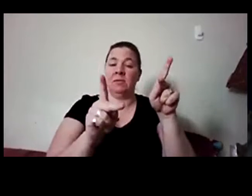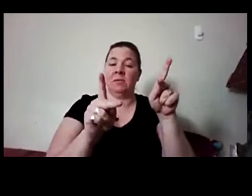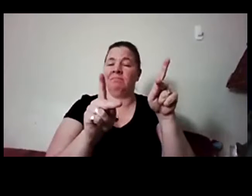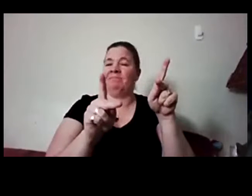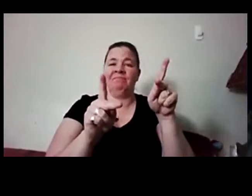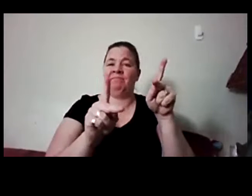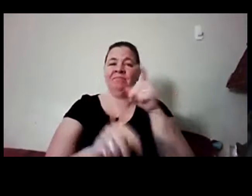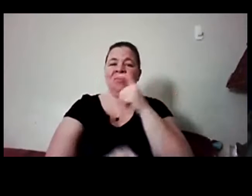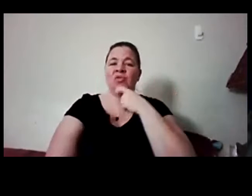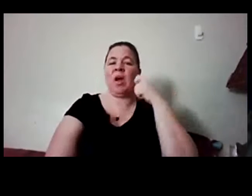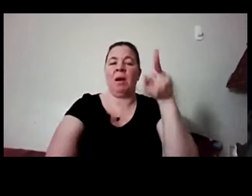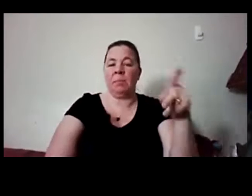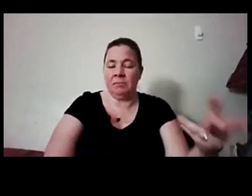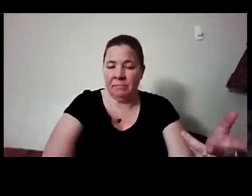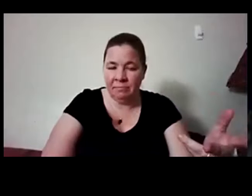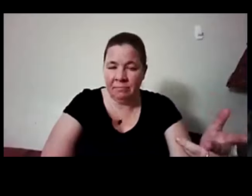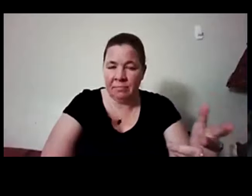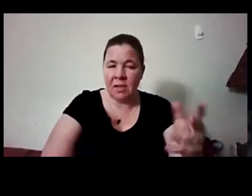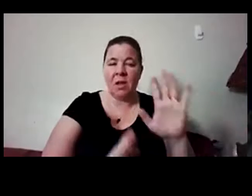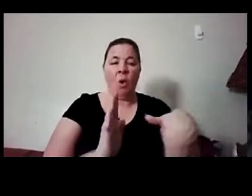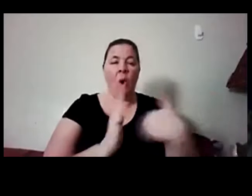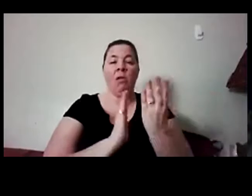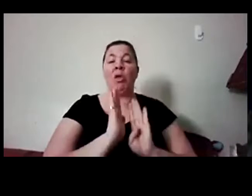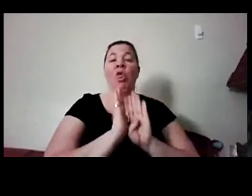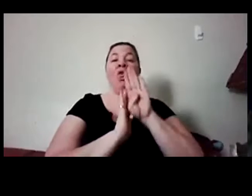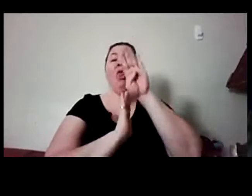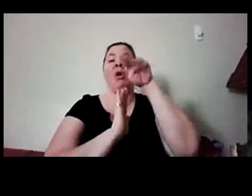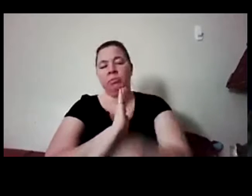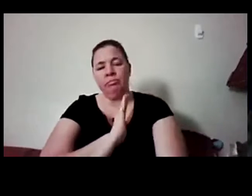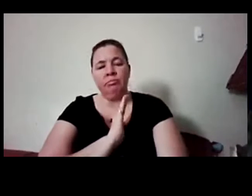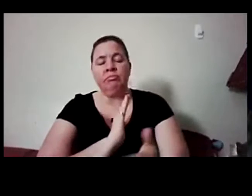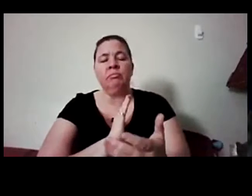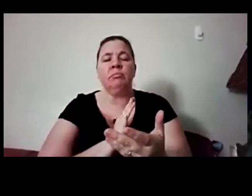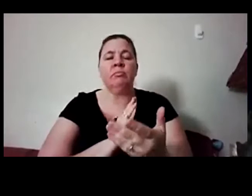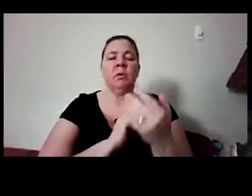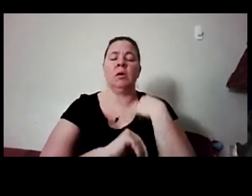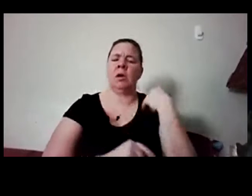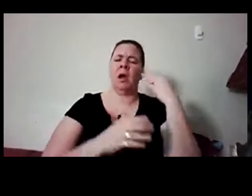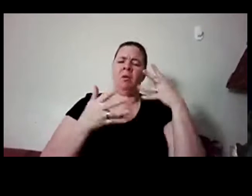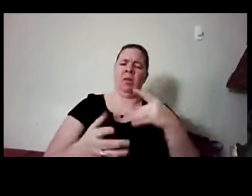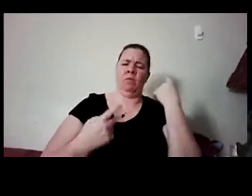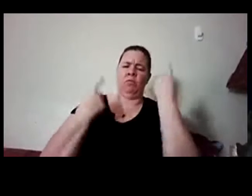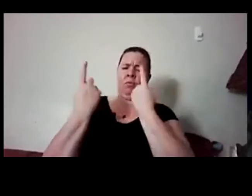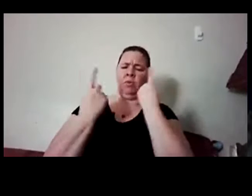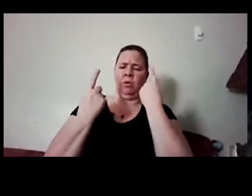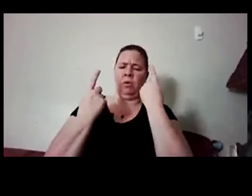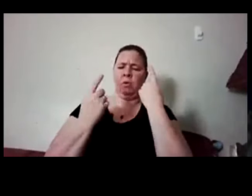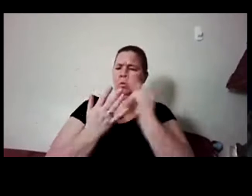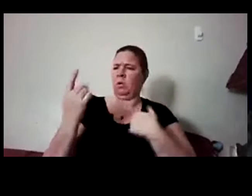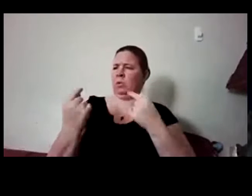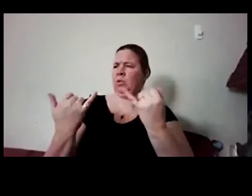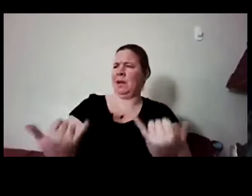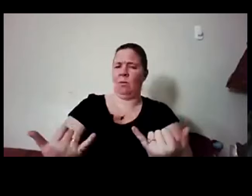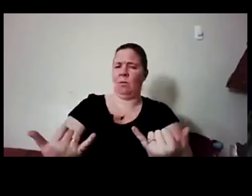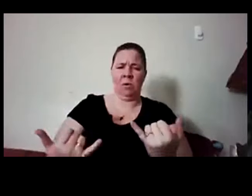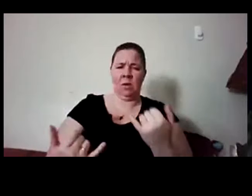up. They all took a nosedive. So I was left wondering, what do I do now?